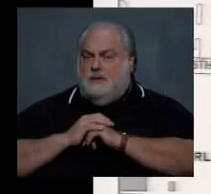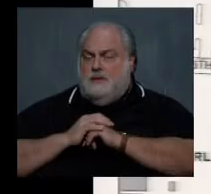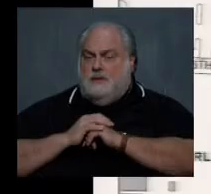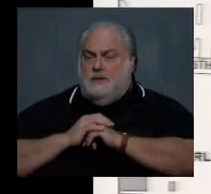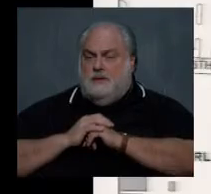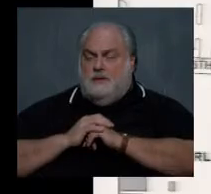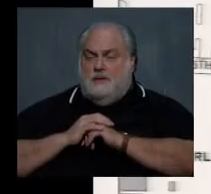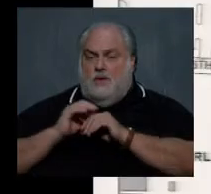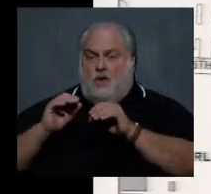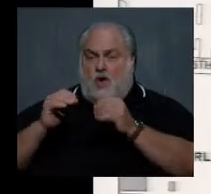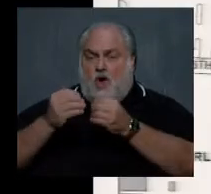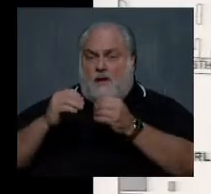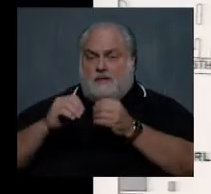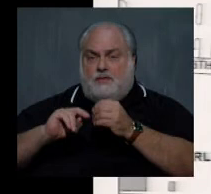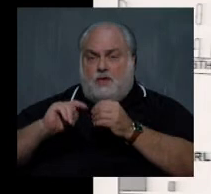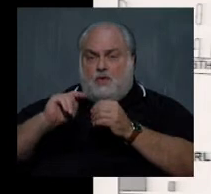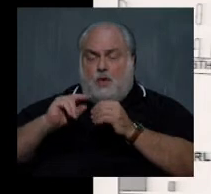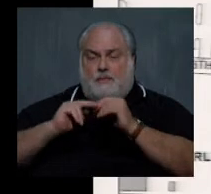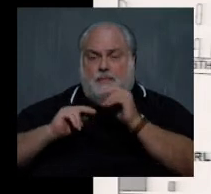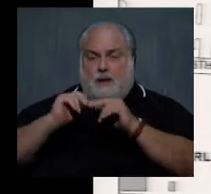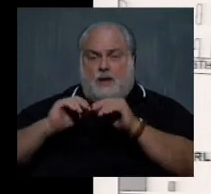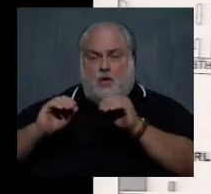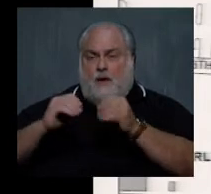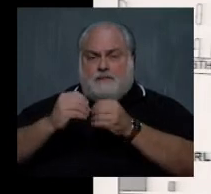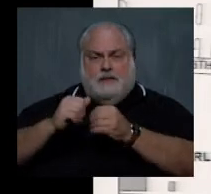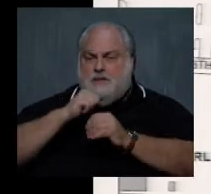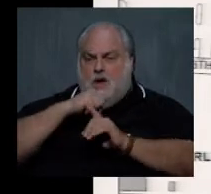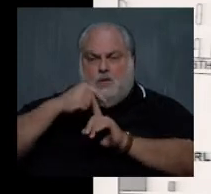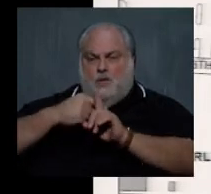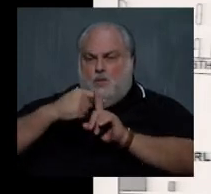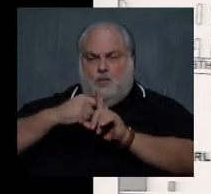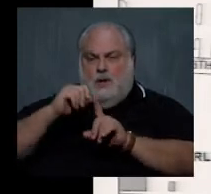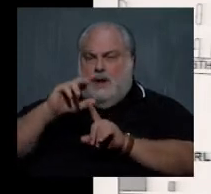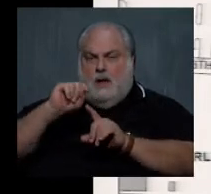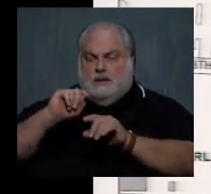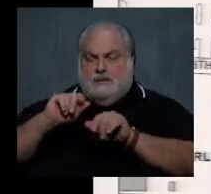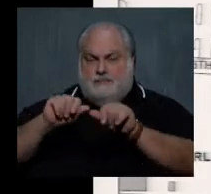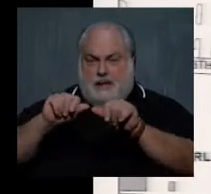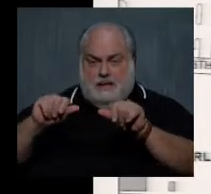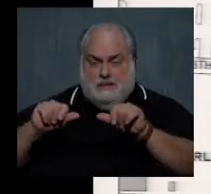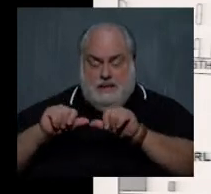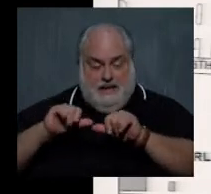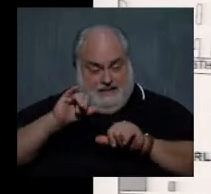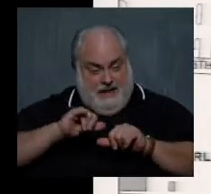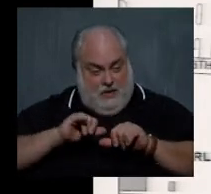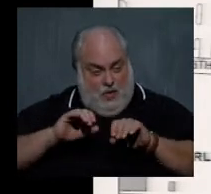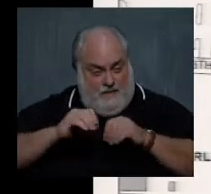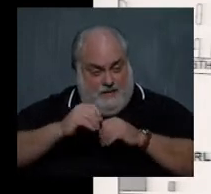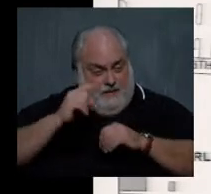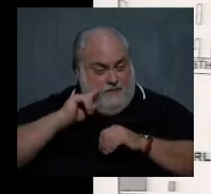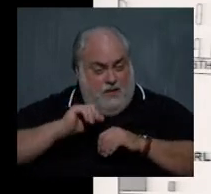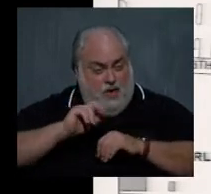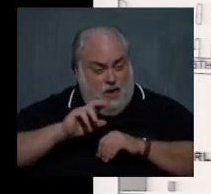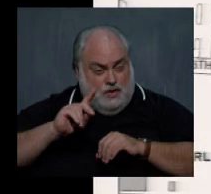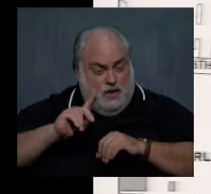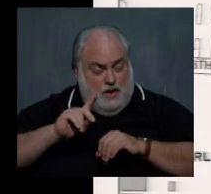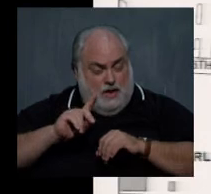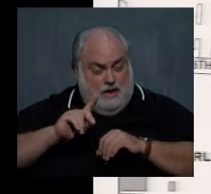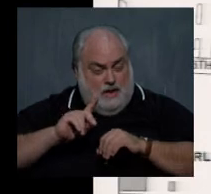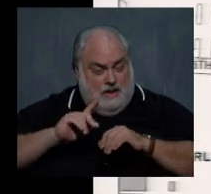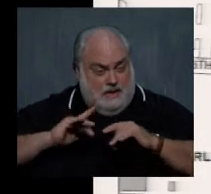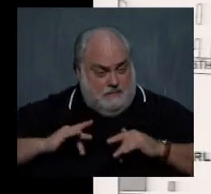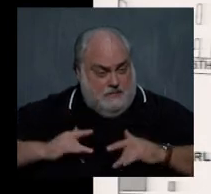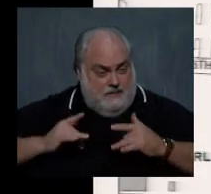They're holding just offices in the northern building. It's not a rent-out space. And are those offices for the Arkansas Enterprise for